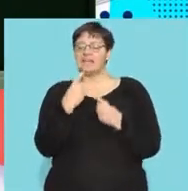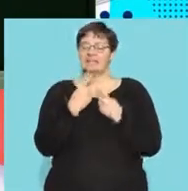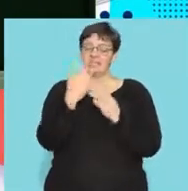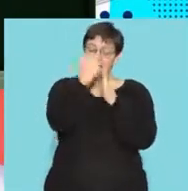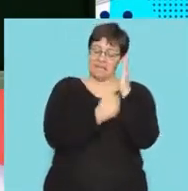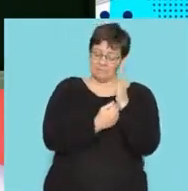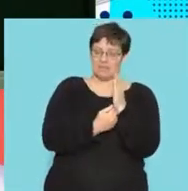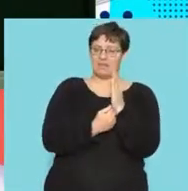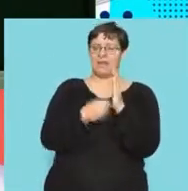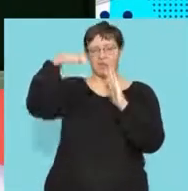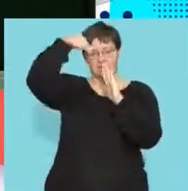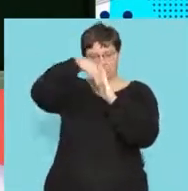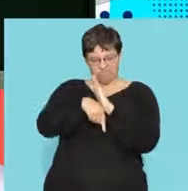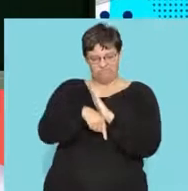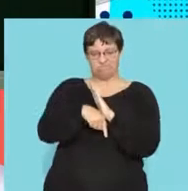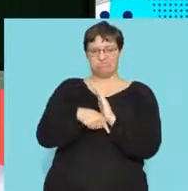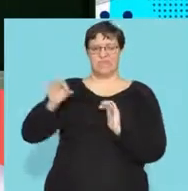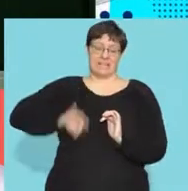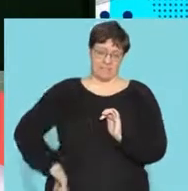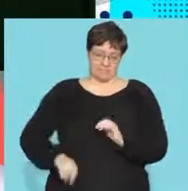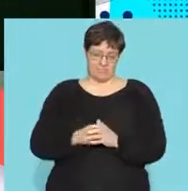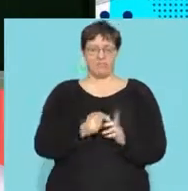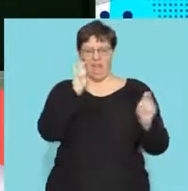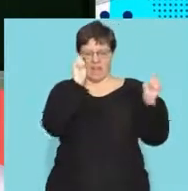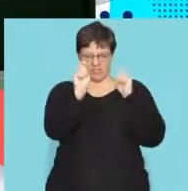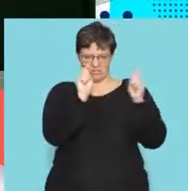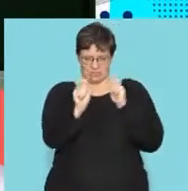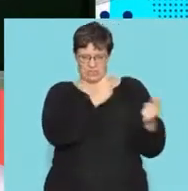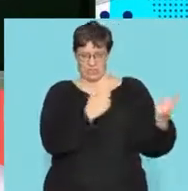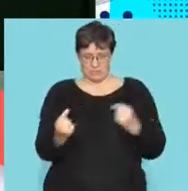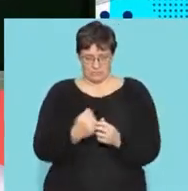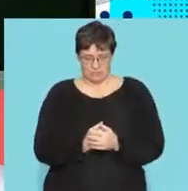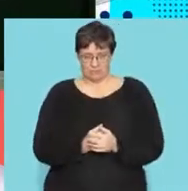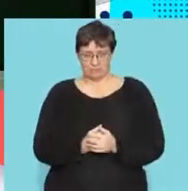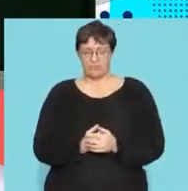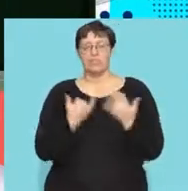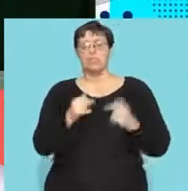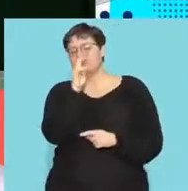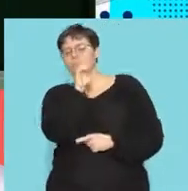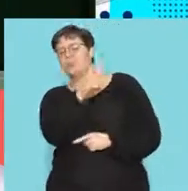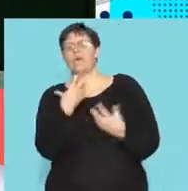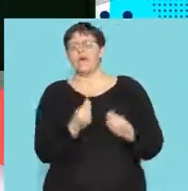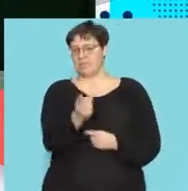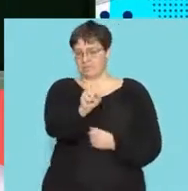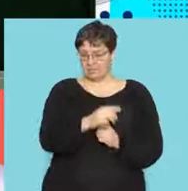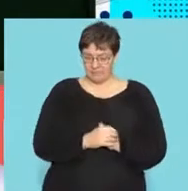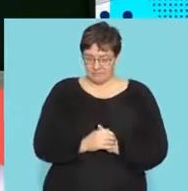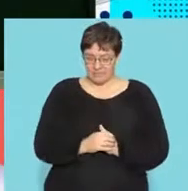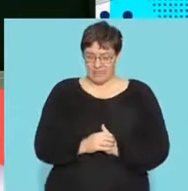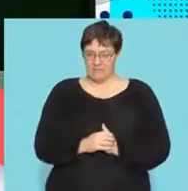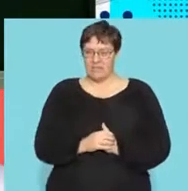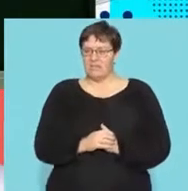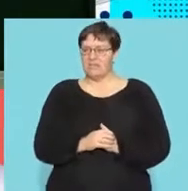income. We're relating it to our adjustments. Right, let's get right into it and see what do we have here. Right, we